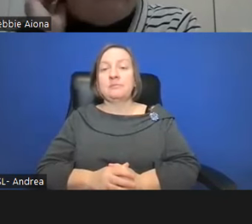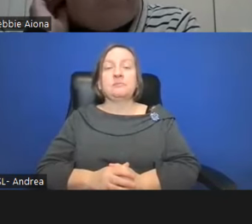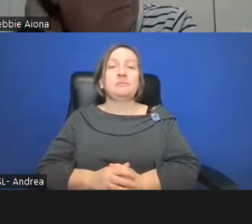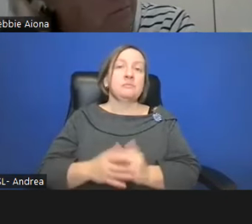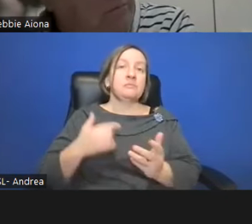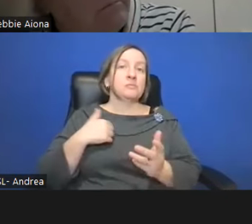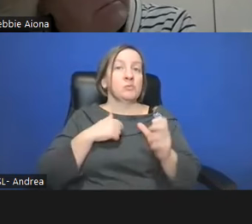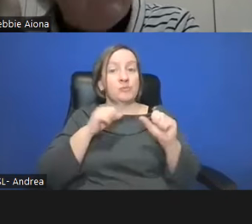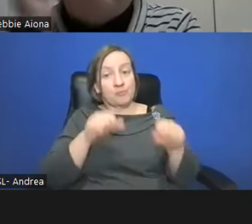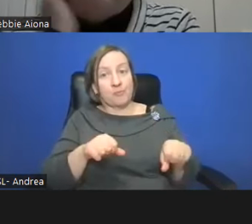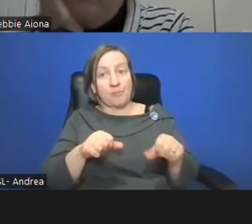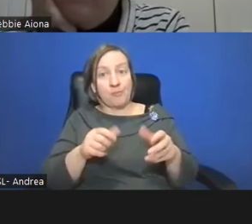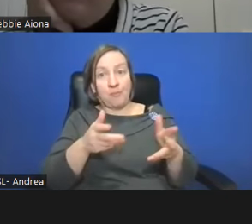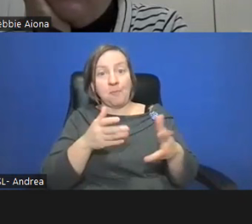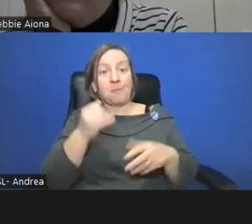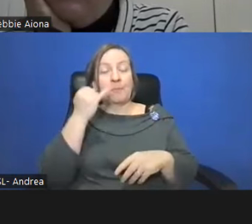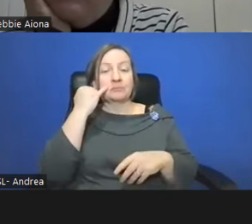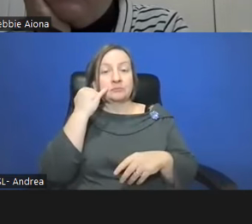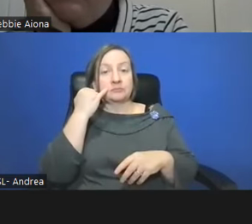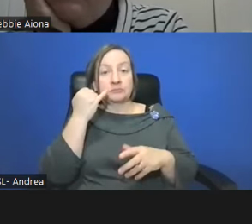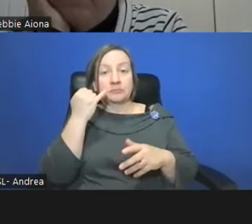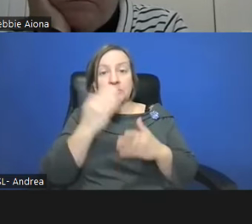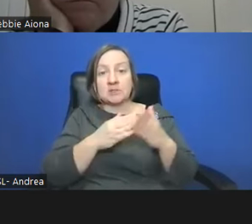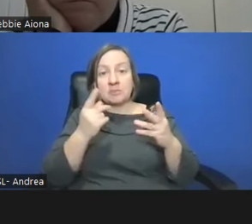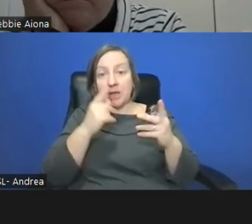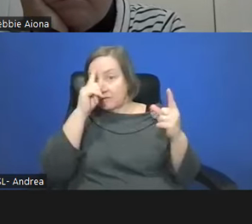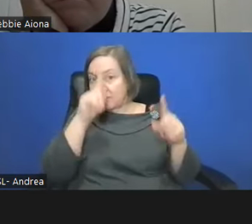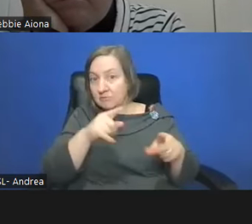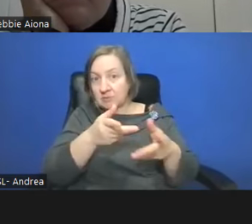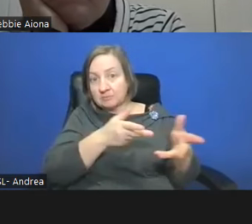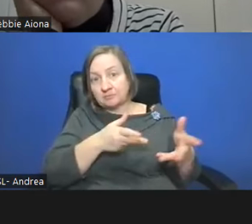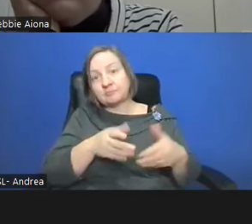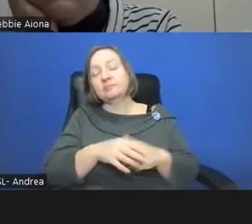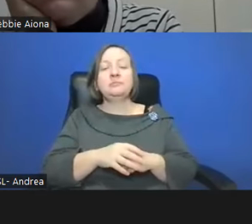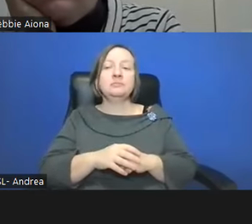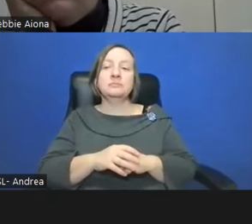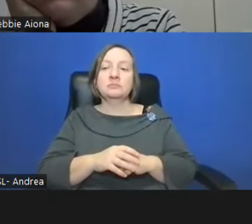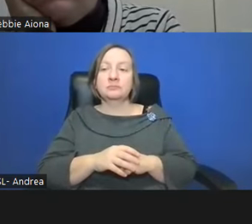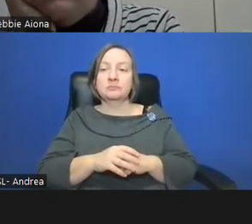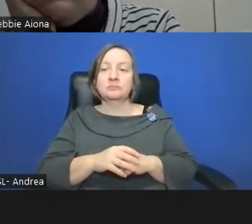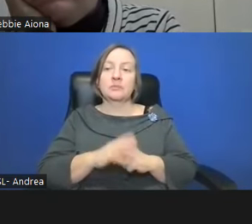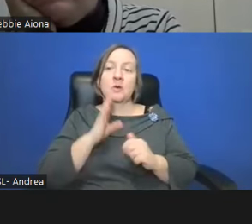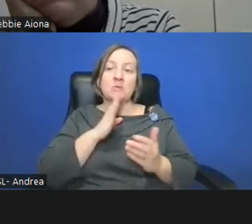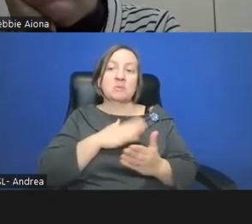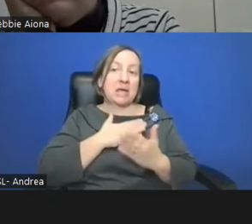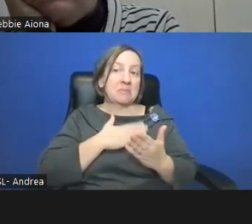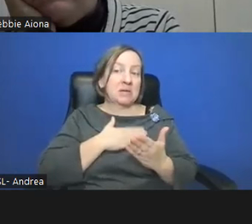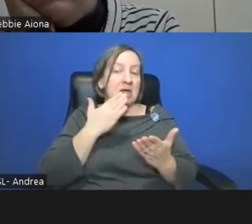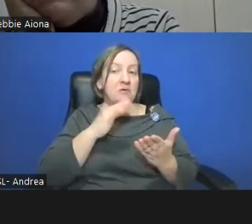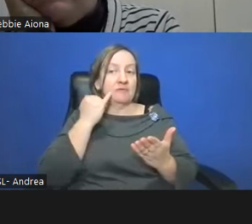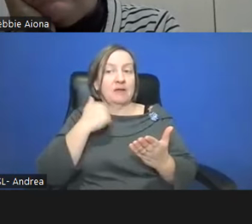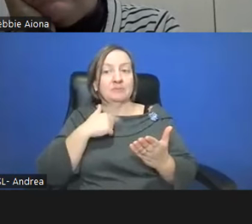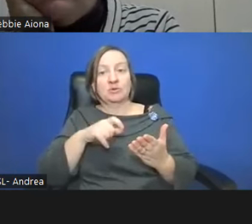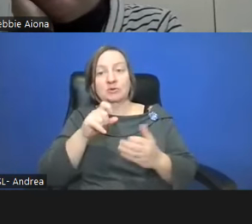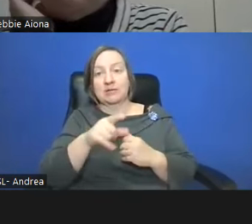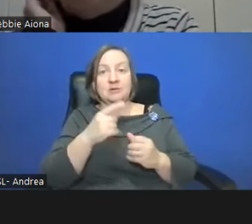We can definitely, if there is some form of consensus, I'd be happy to. I don't know if I'm the one who would ask that, or one